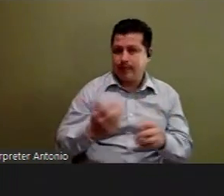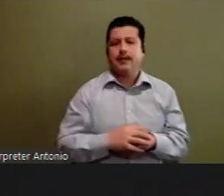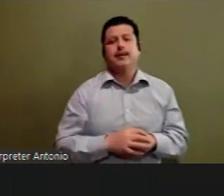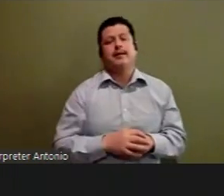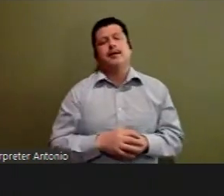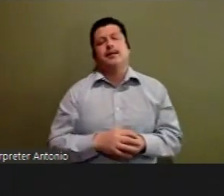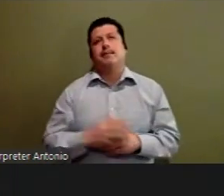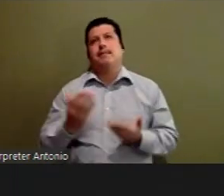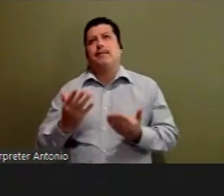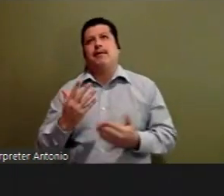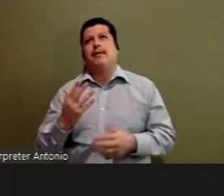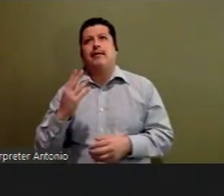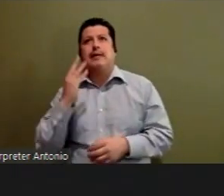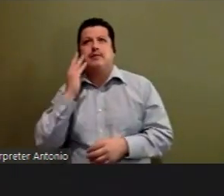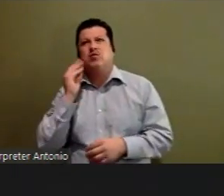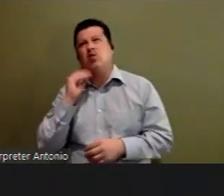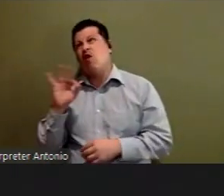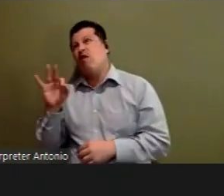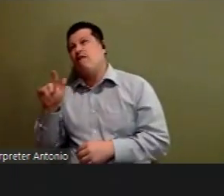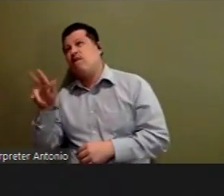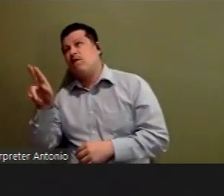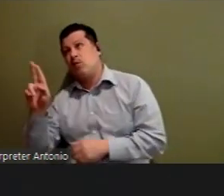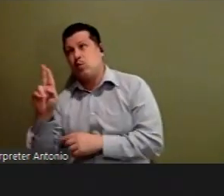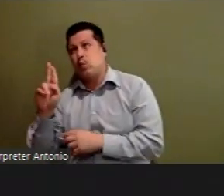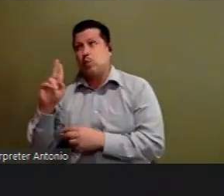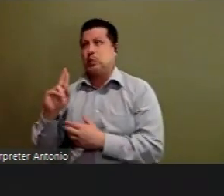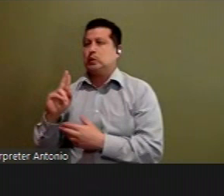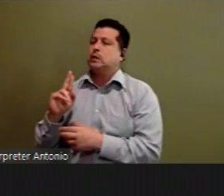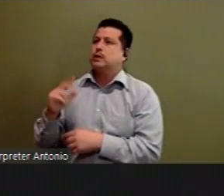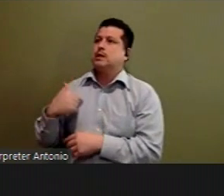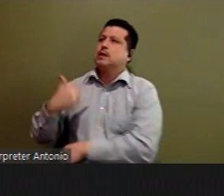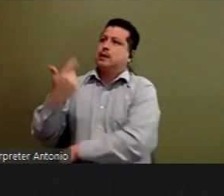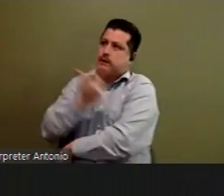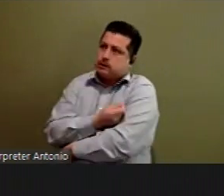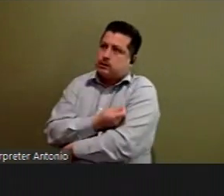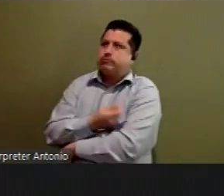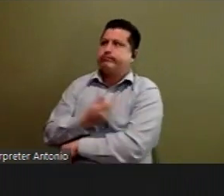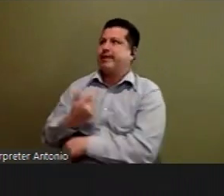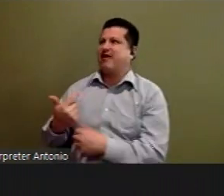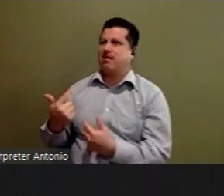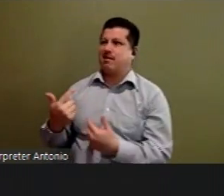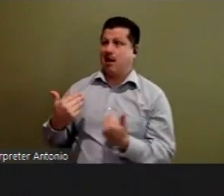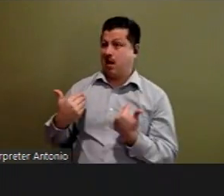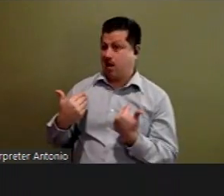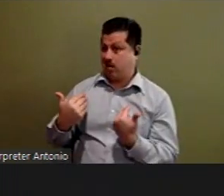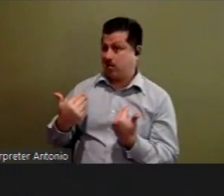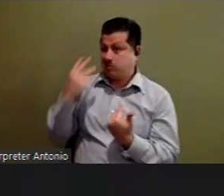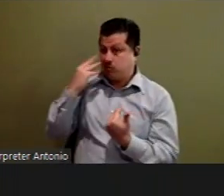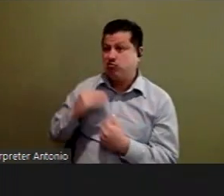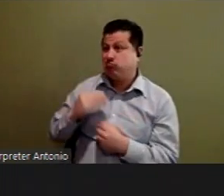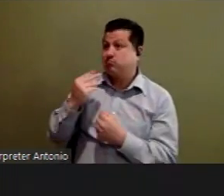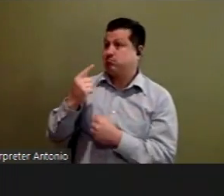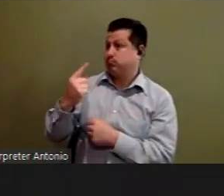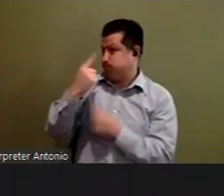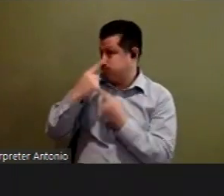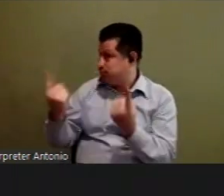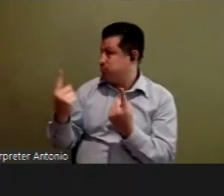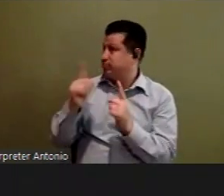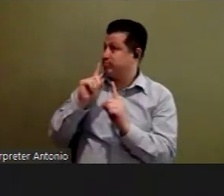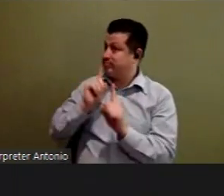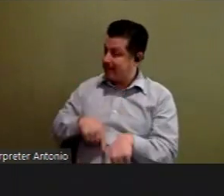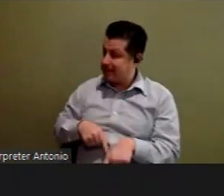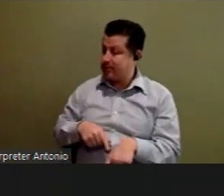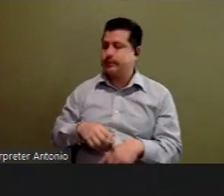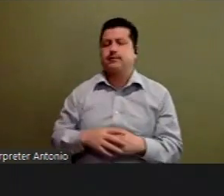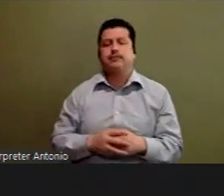don't want the COVID-19 vaccine. An allergic reaction is what I was talking about before, those 2 in a